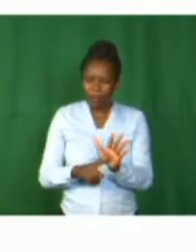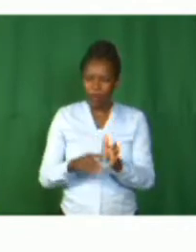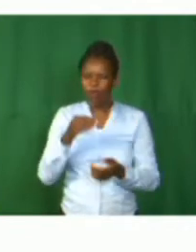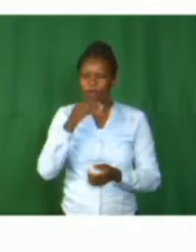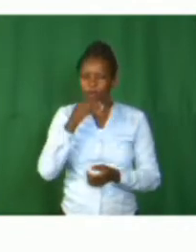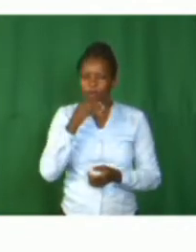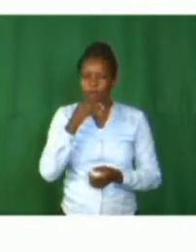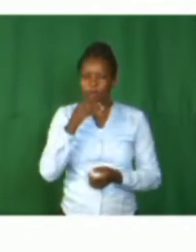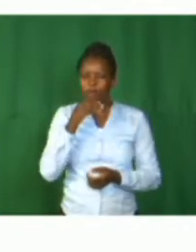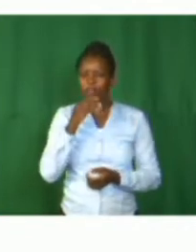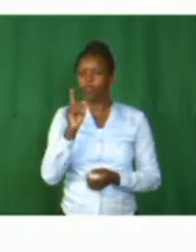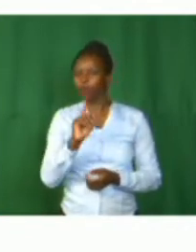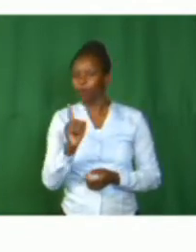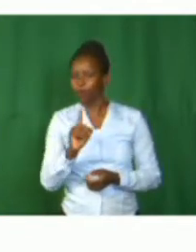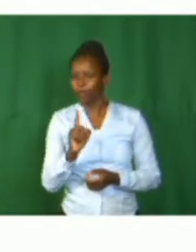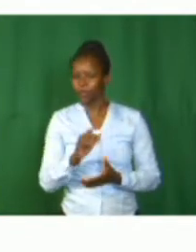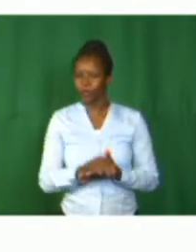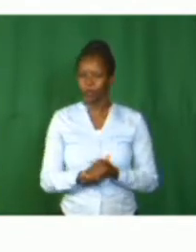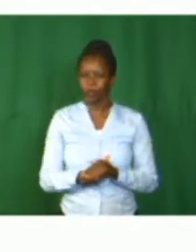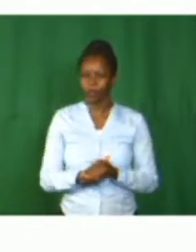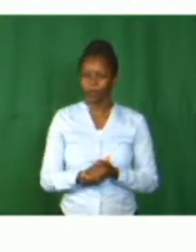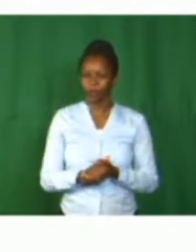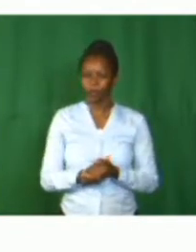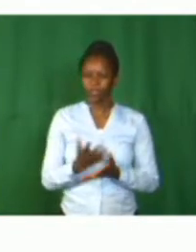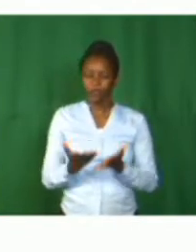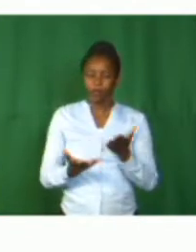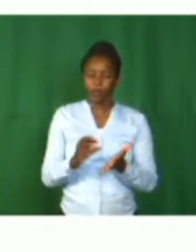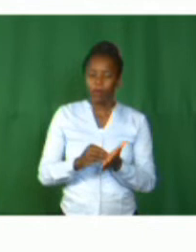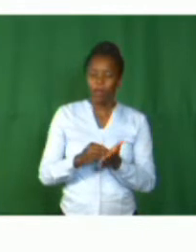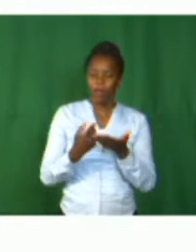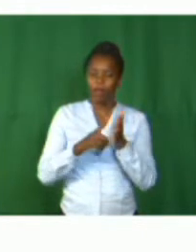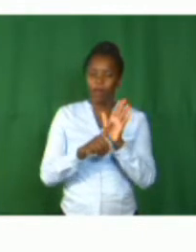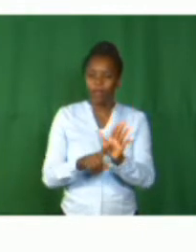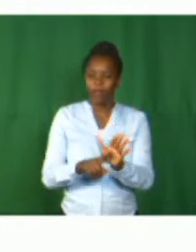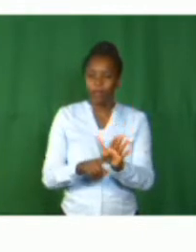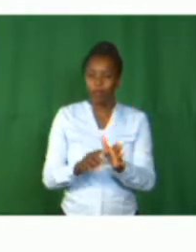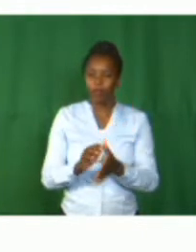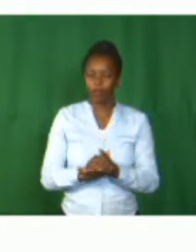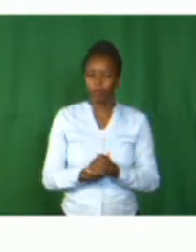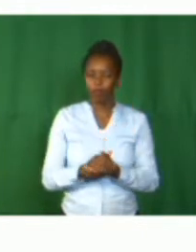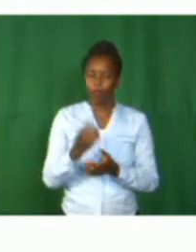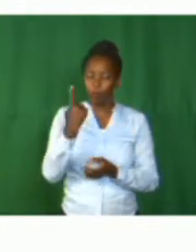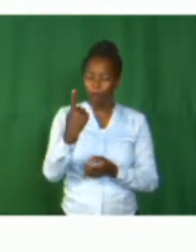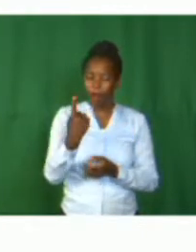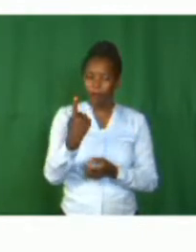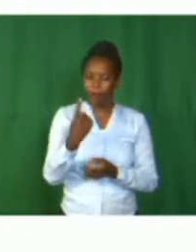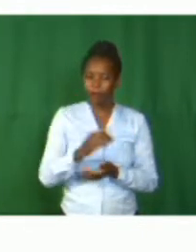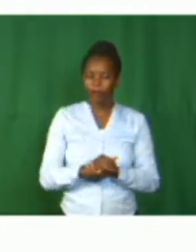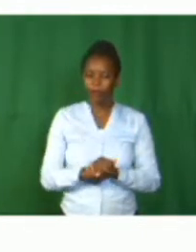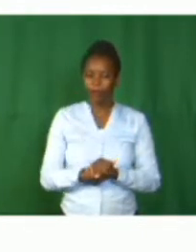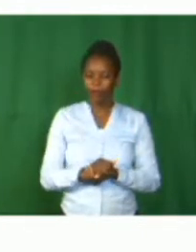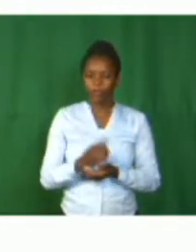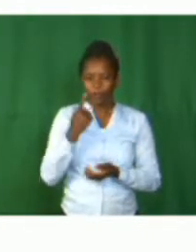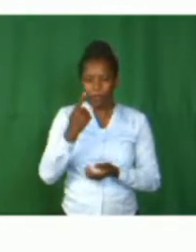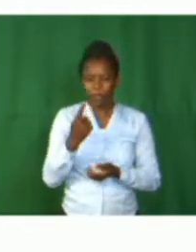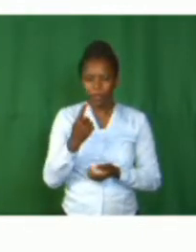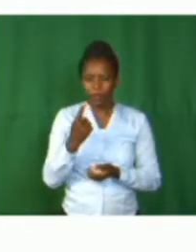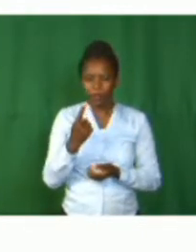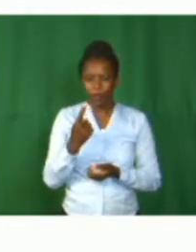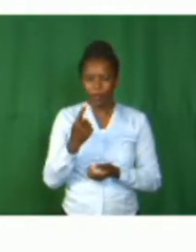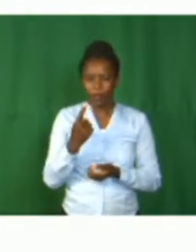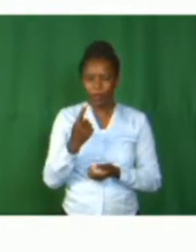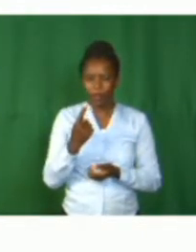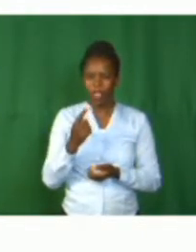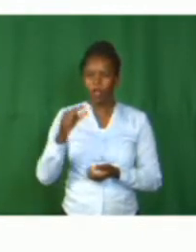mean by quadratic equations, we can look at a few examples here. Example number 1. What we are seeing here is a